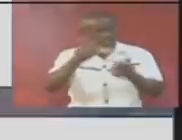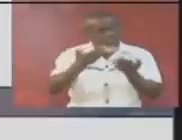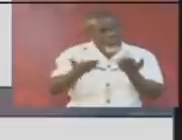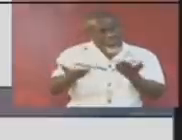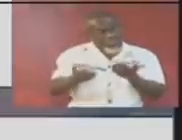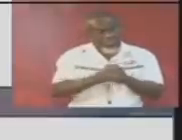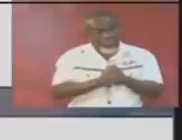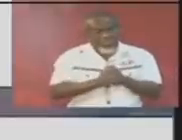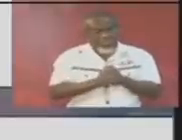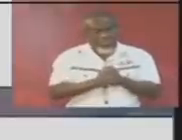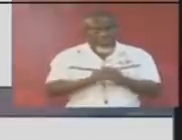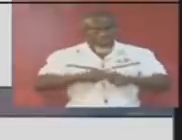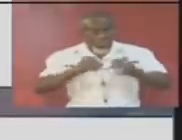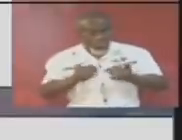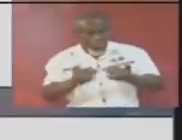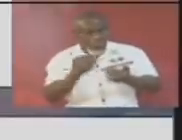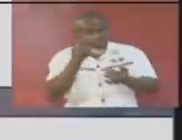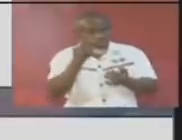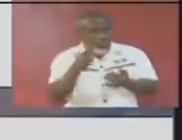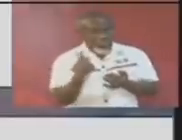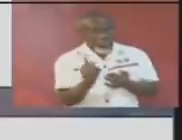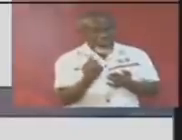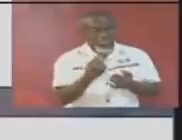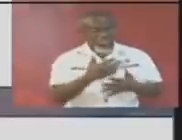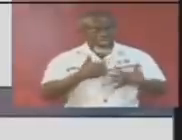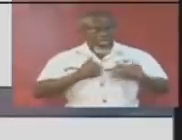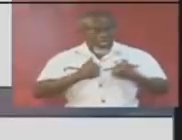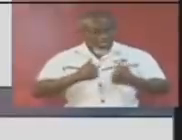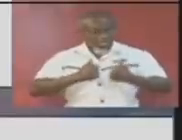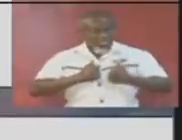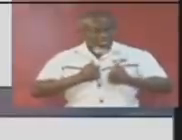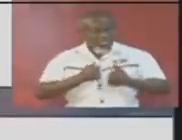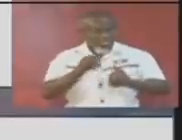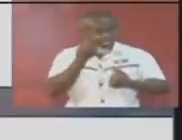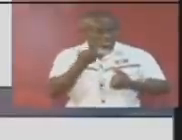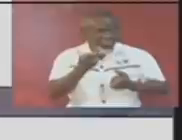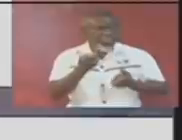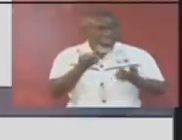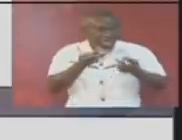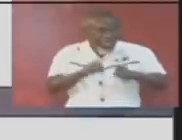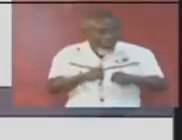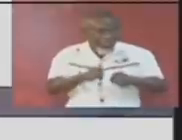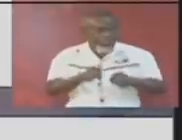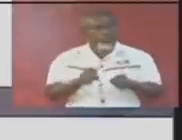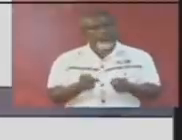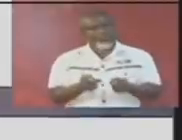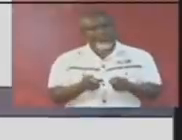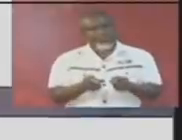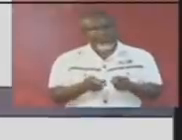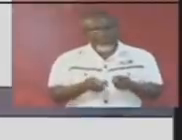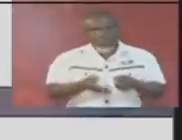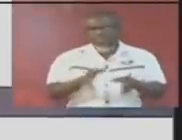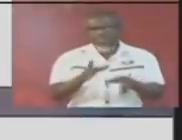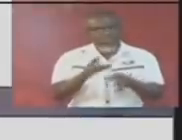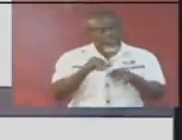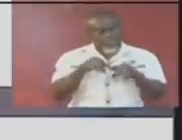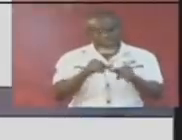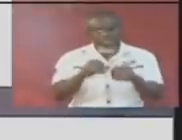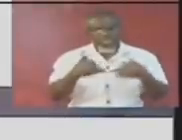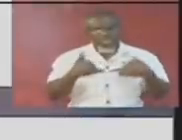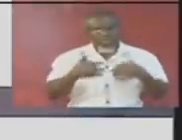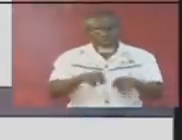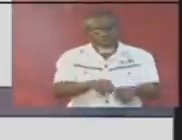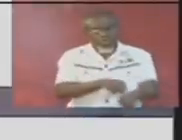seems to be the only medical condition that predisposes to long COVID. So we don't actually know why. It may be that asthma